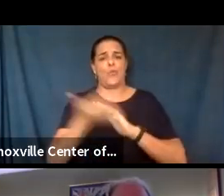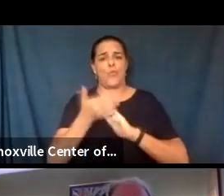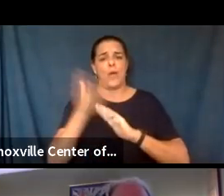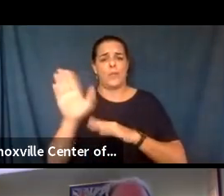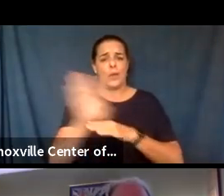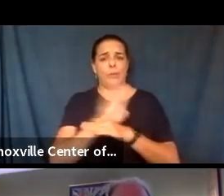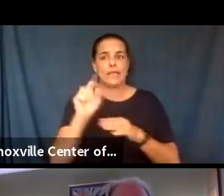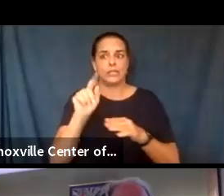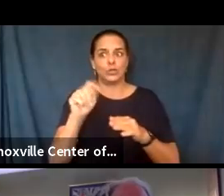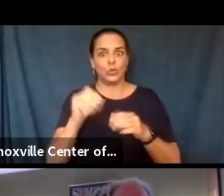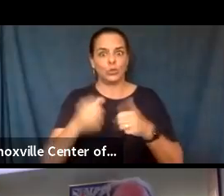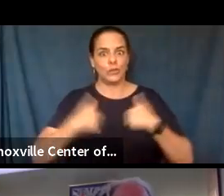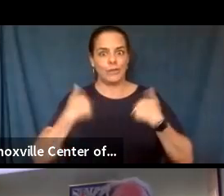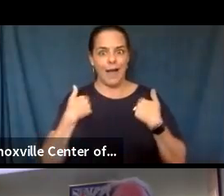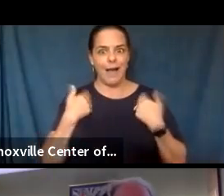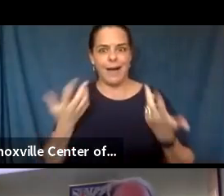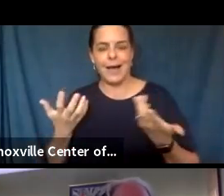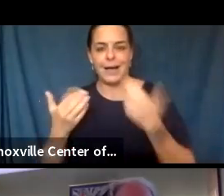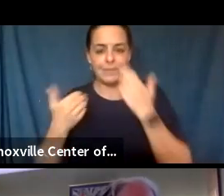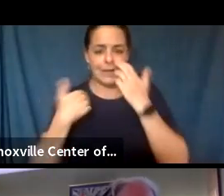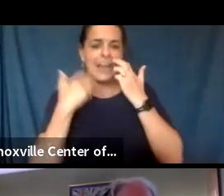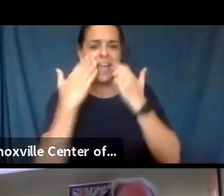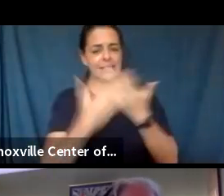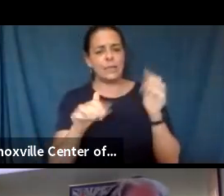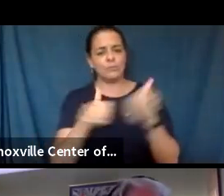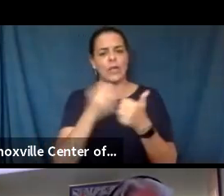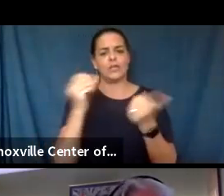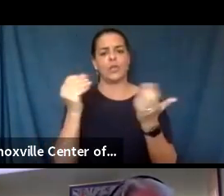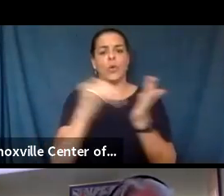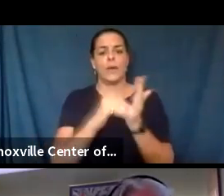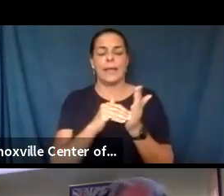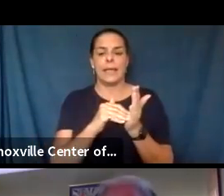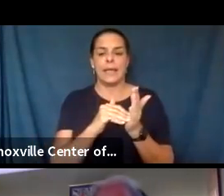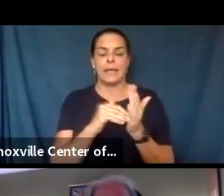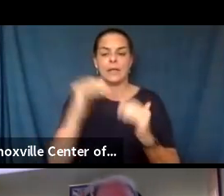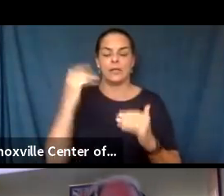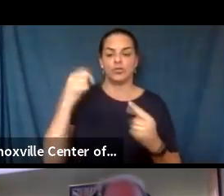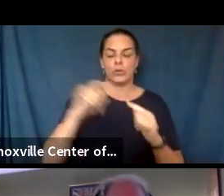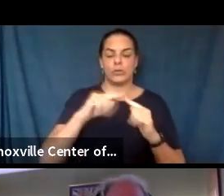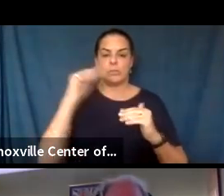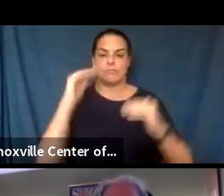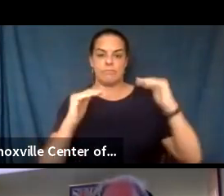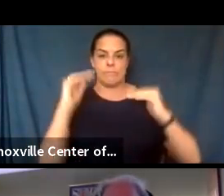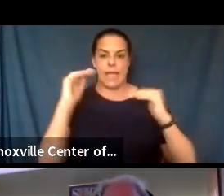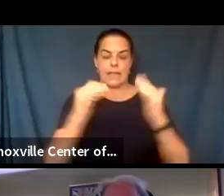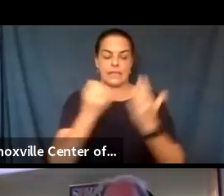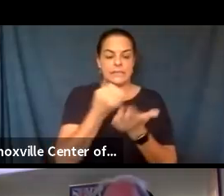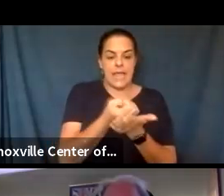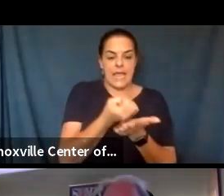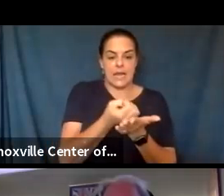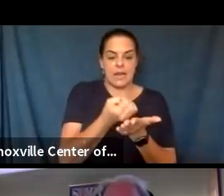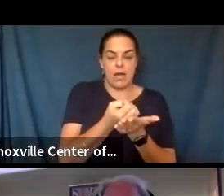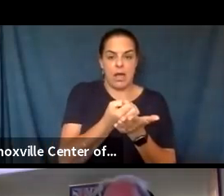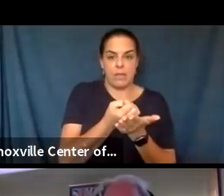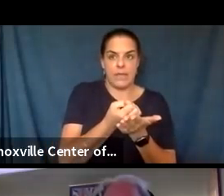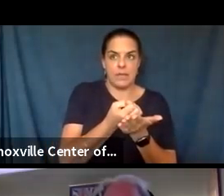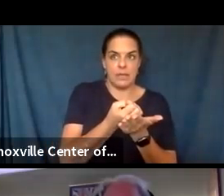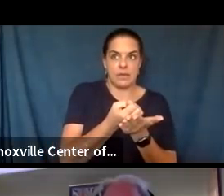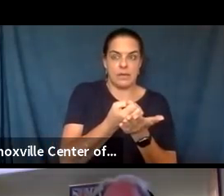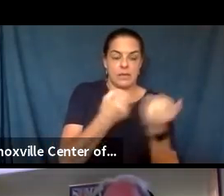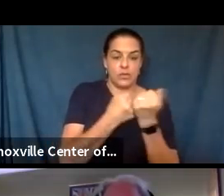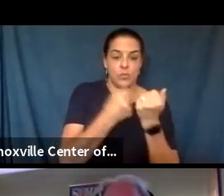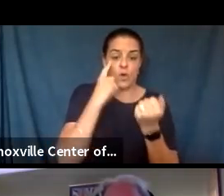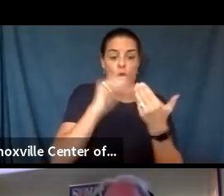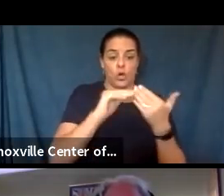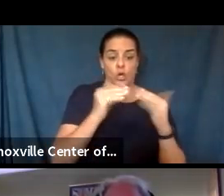afloat, and had some challenges. So again, we're back to balancing that, the economic viability of our community